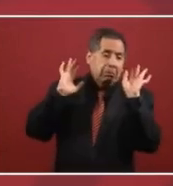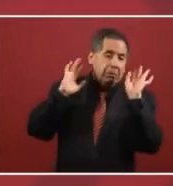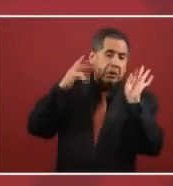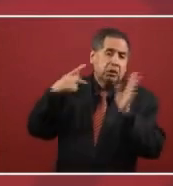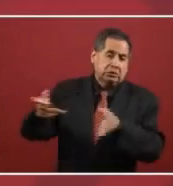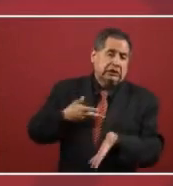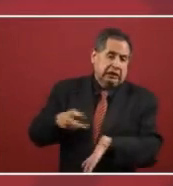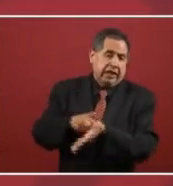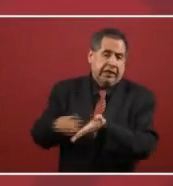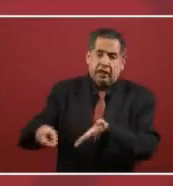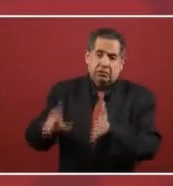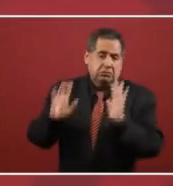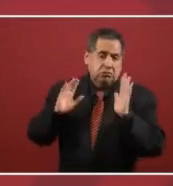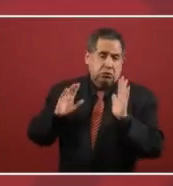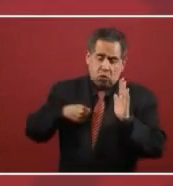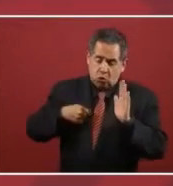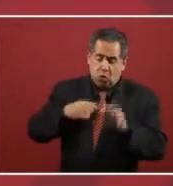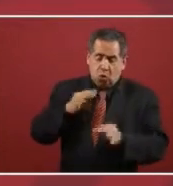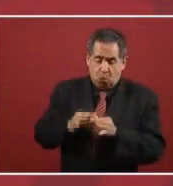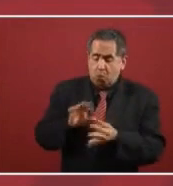right.